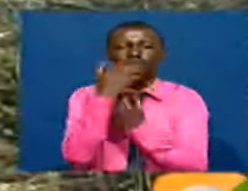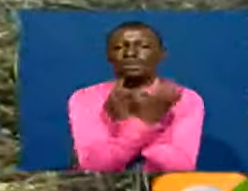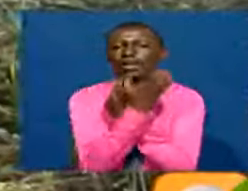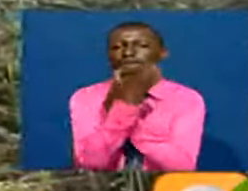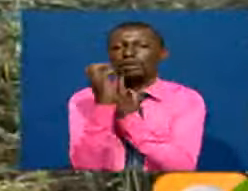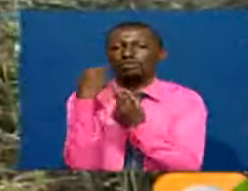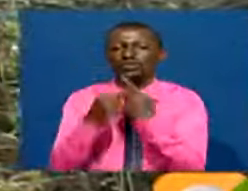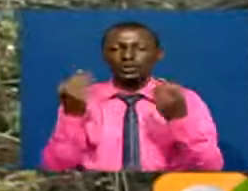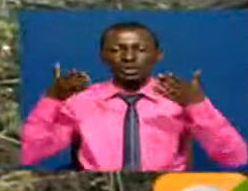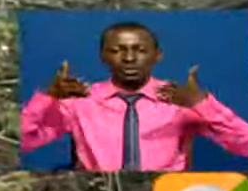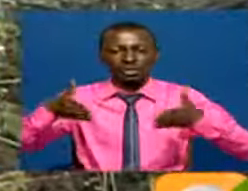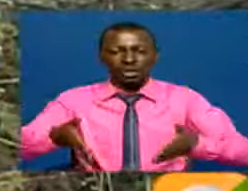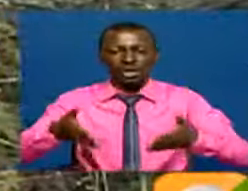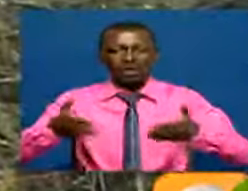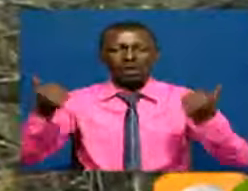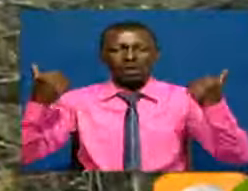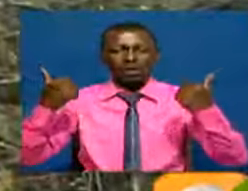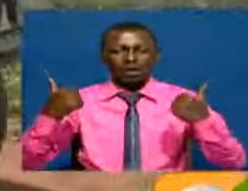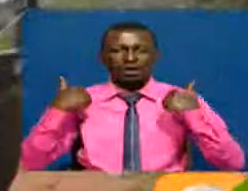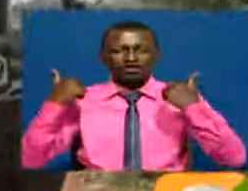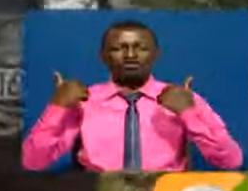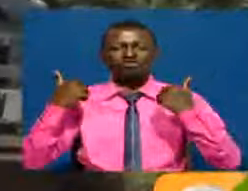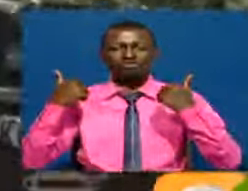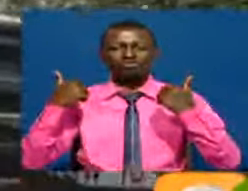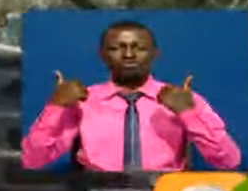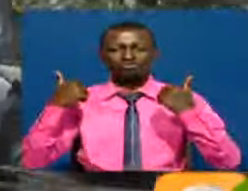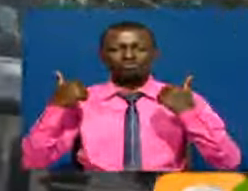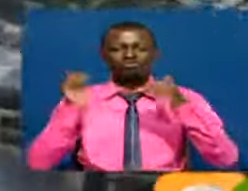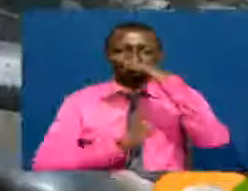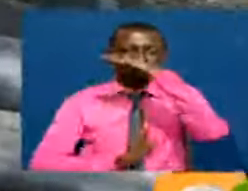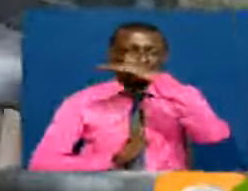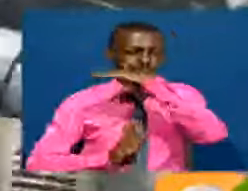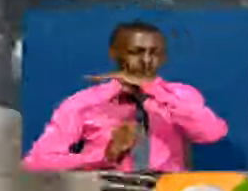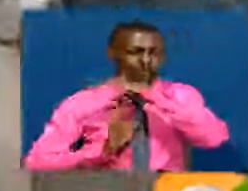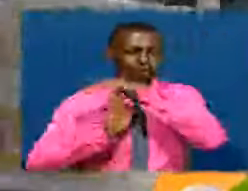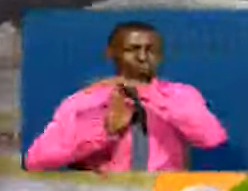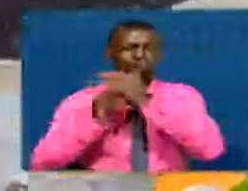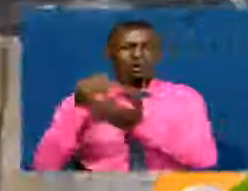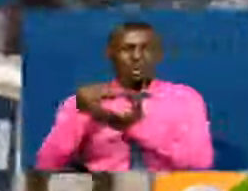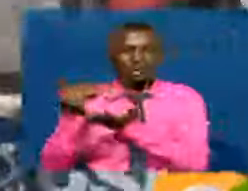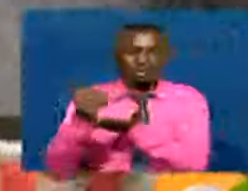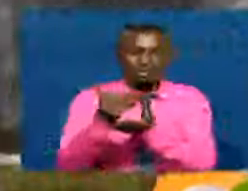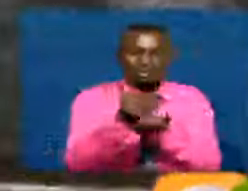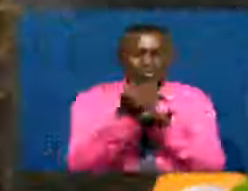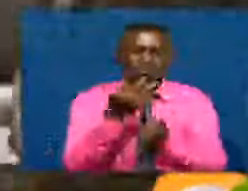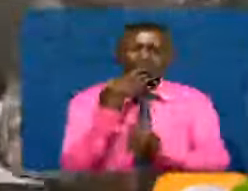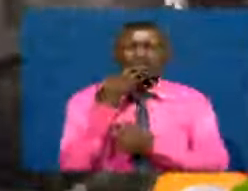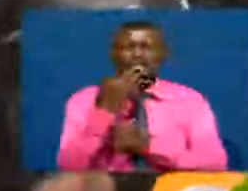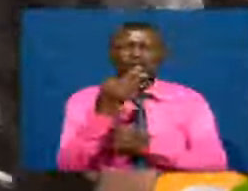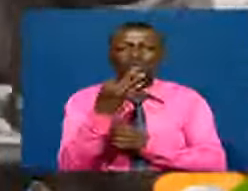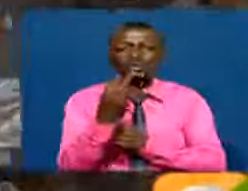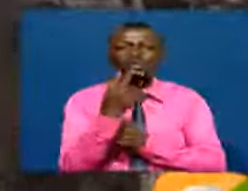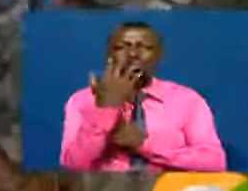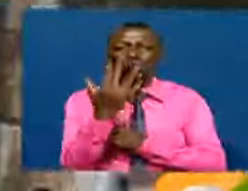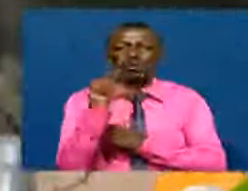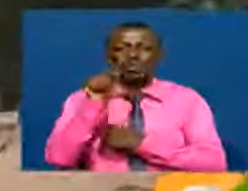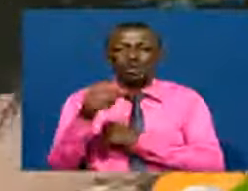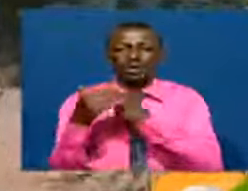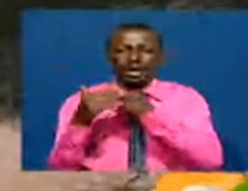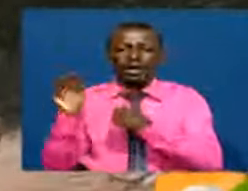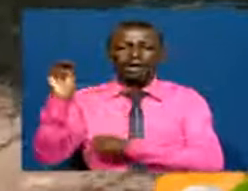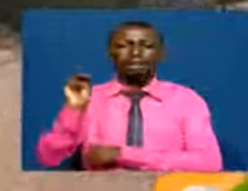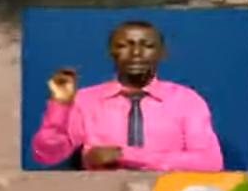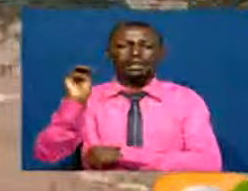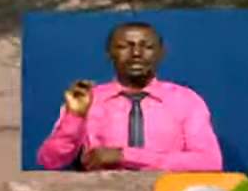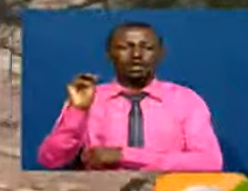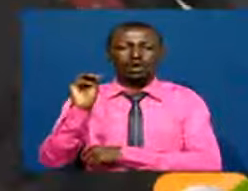this year broken the record by raising a remarkable 325.9 million shillings, the highest